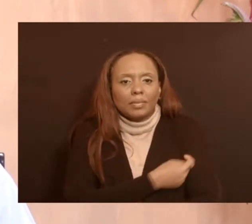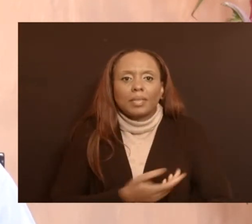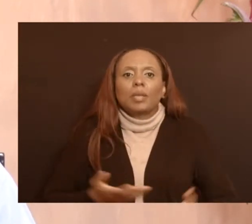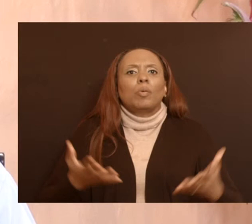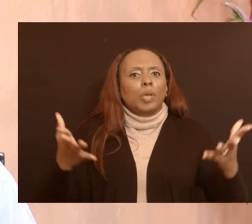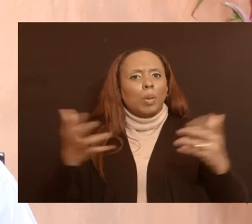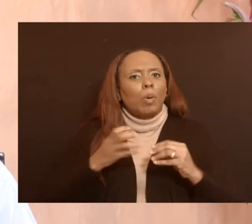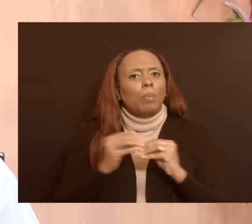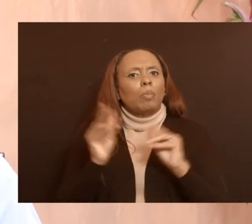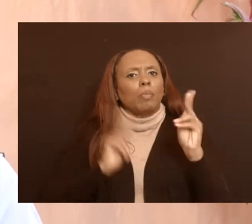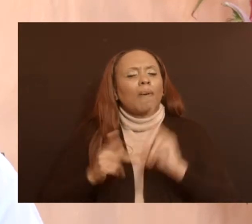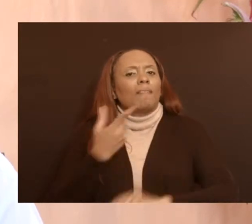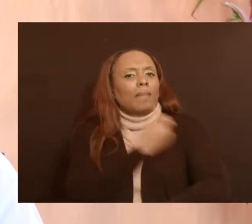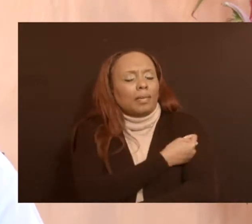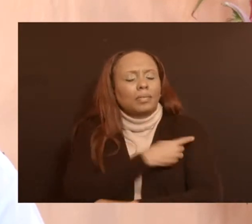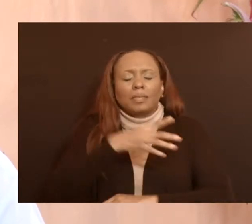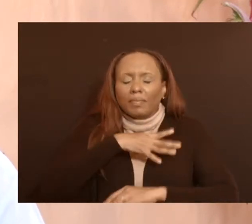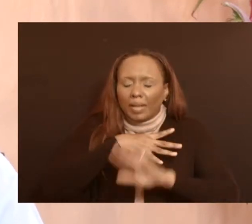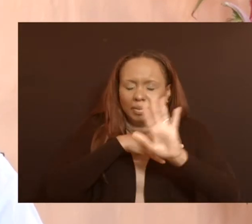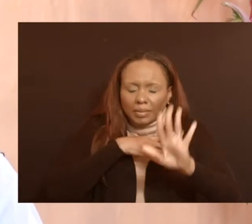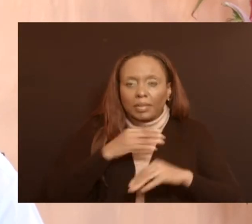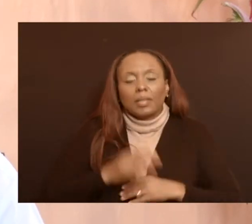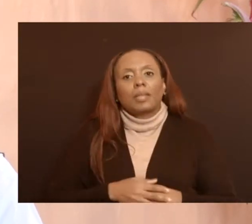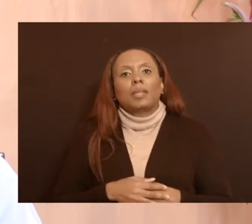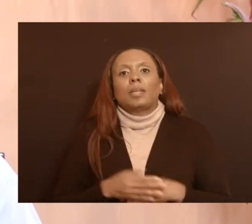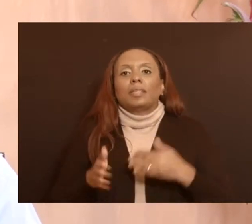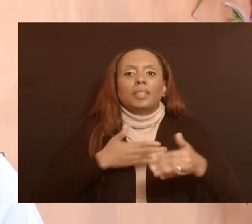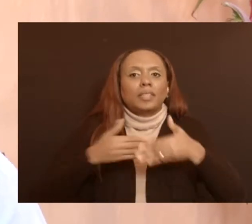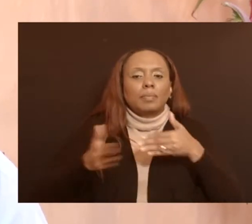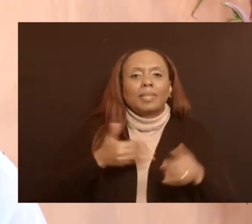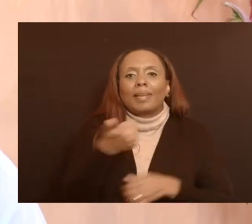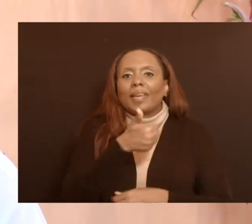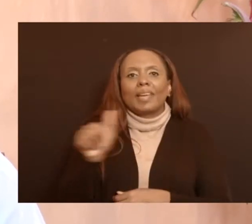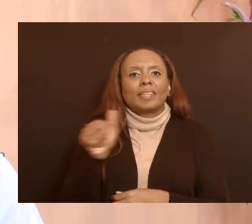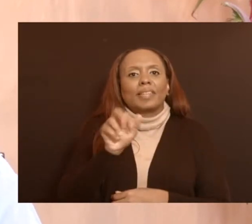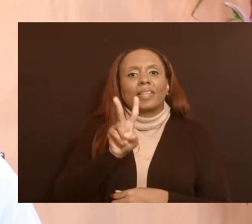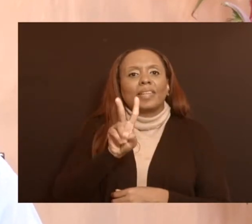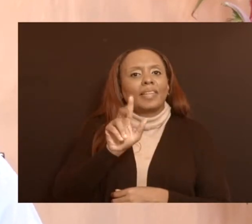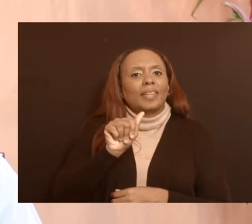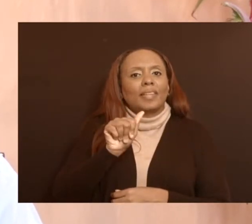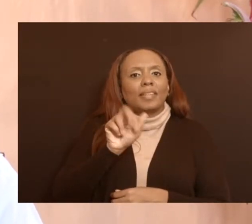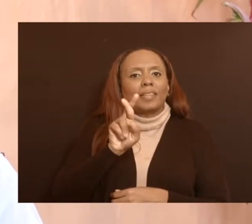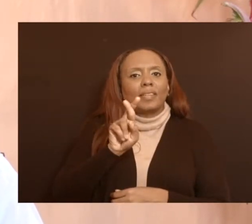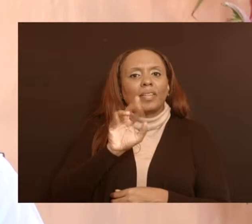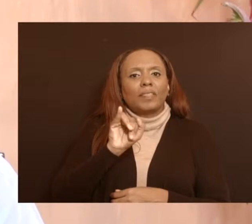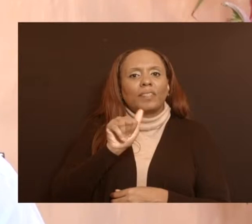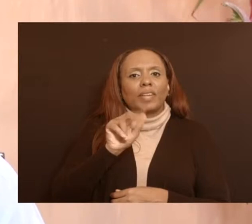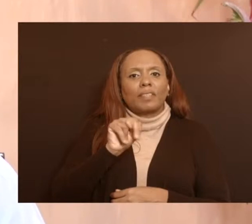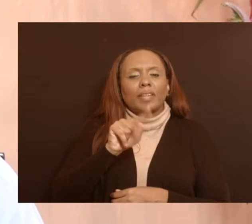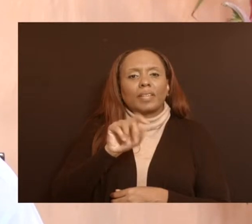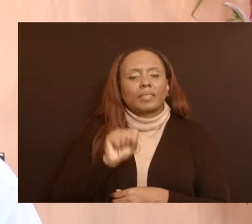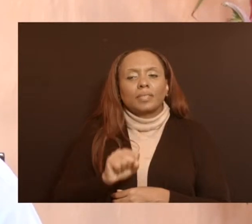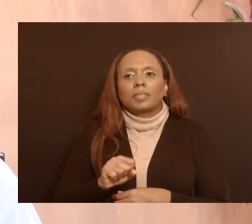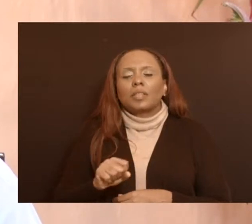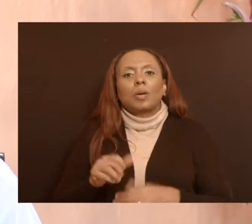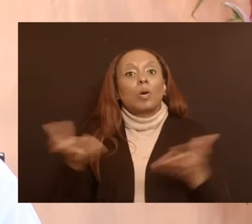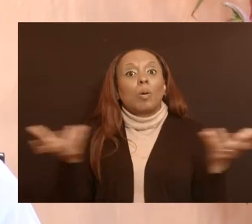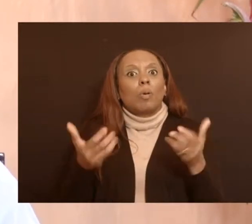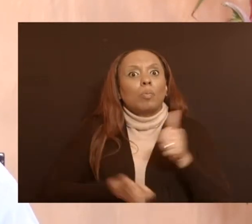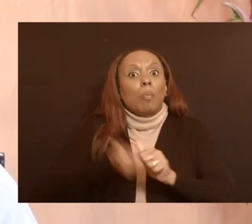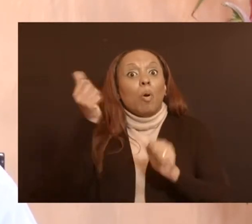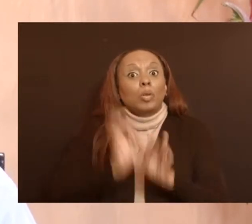yes, irrespective of whether or not variants are here, because variants are all over the world. The major thing is